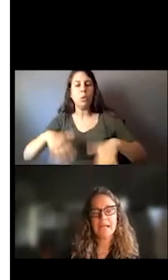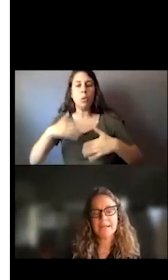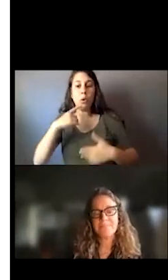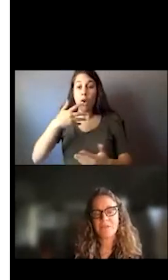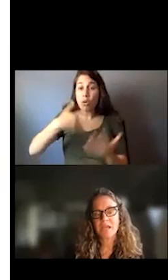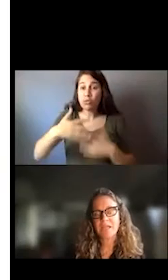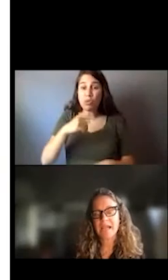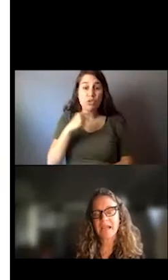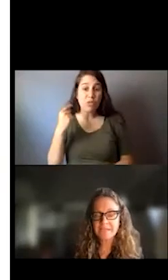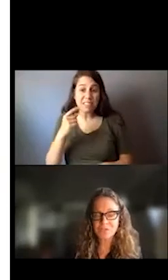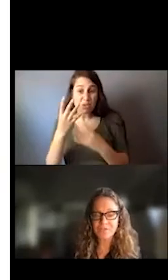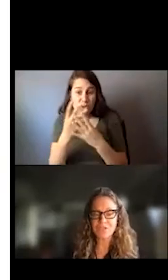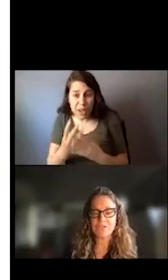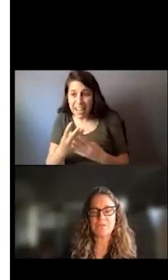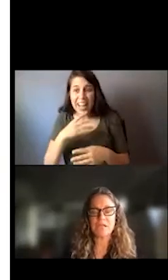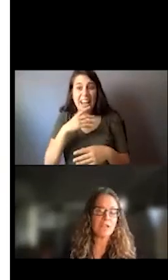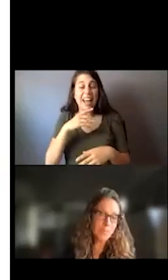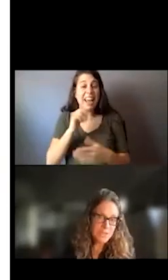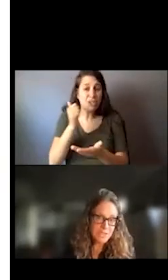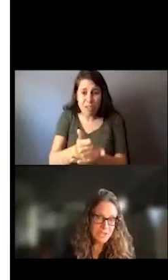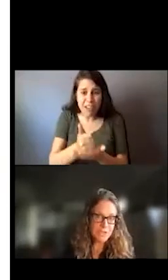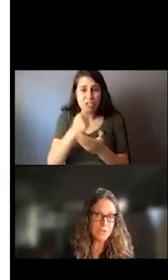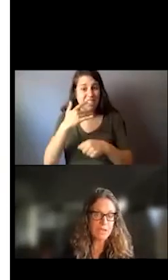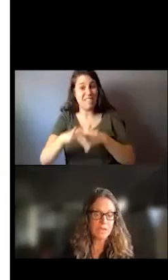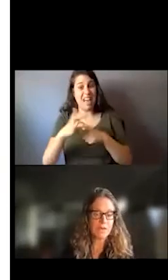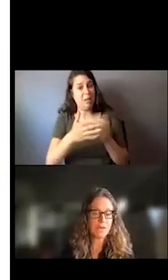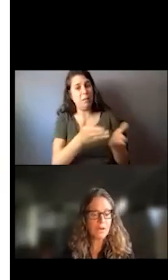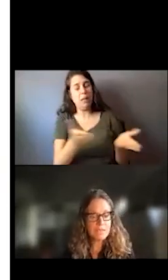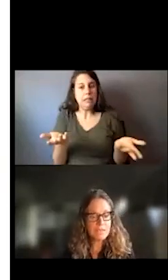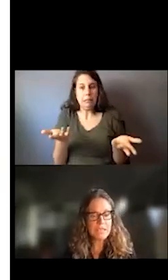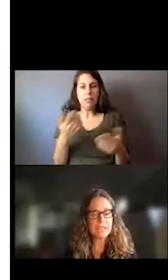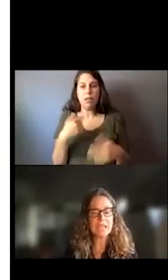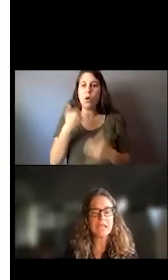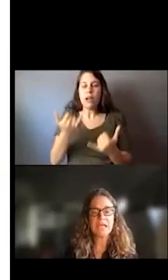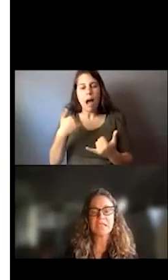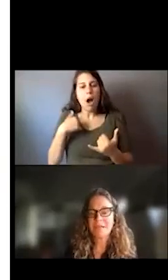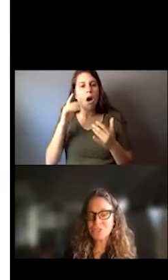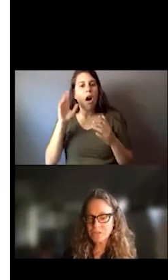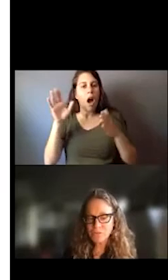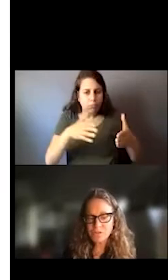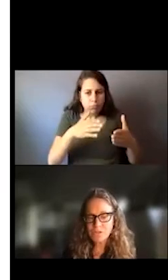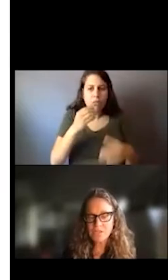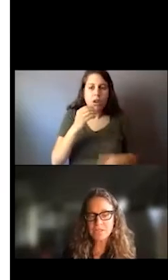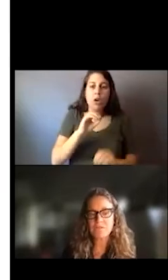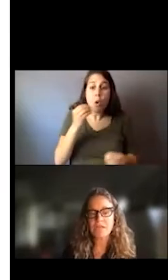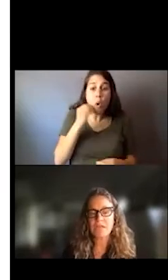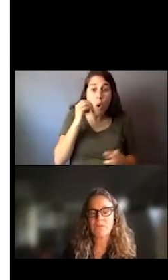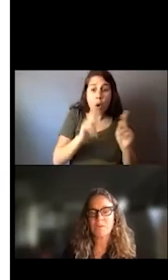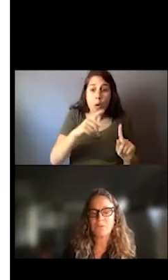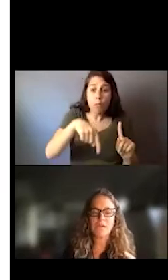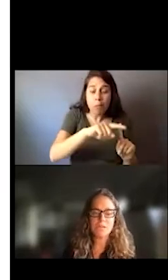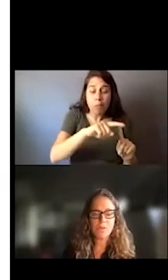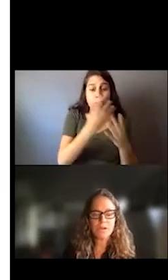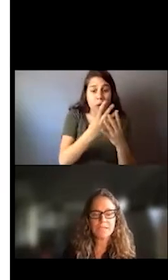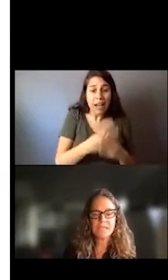screening and intervention. So we've seen a lot more attention to screening for homelessness, expansion in food security screening